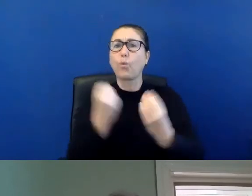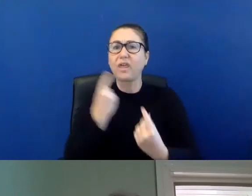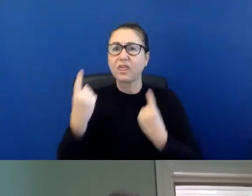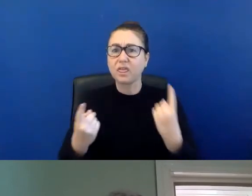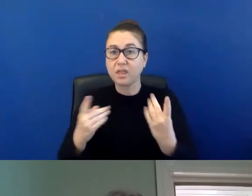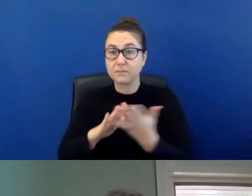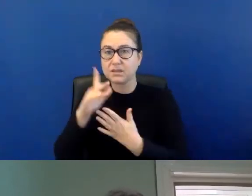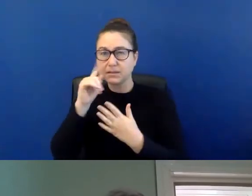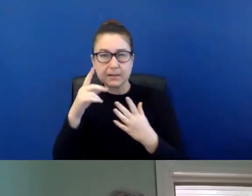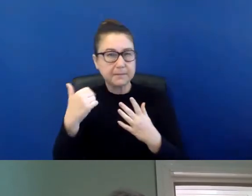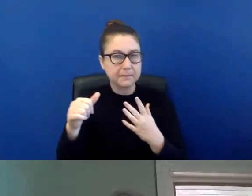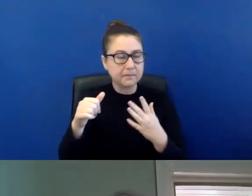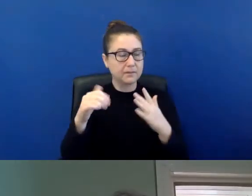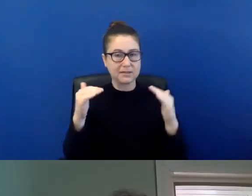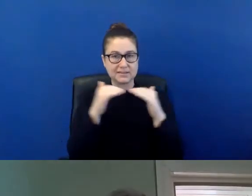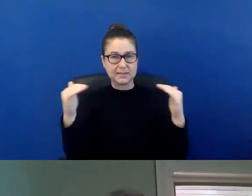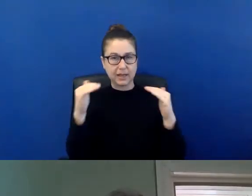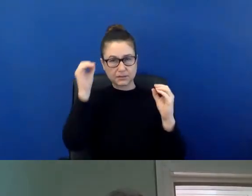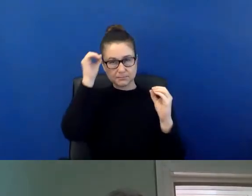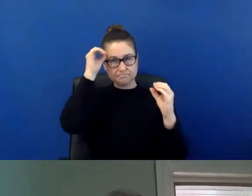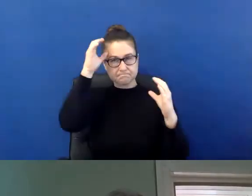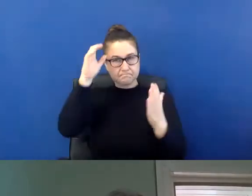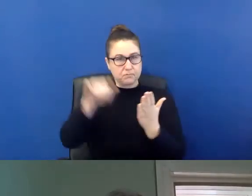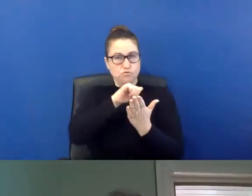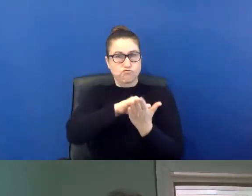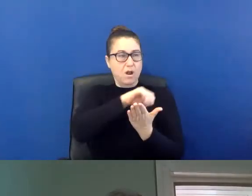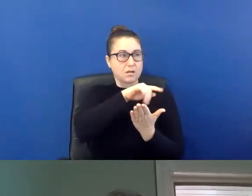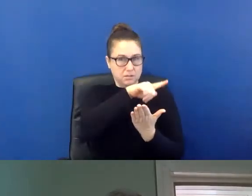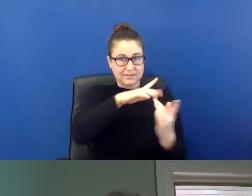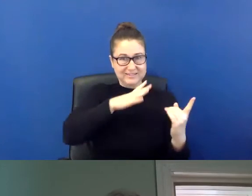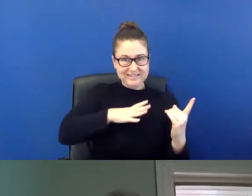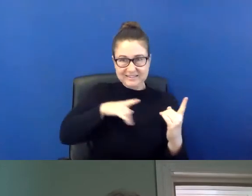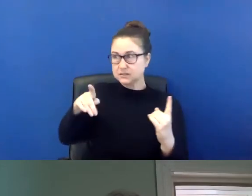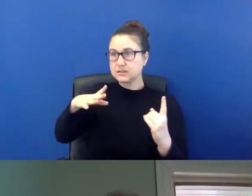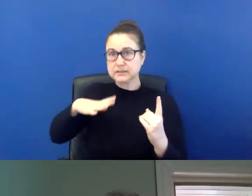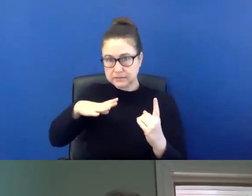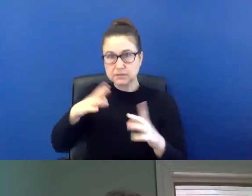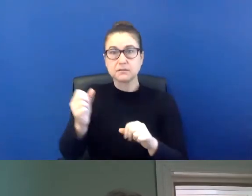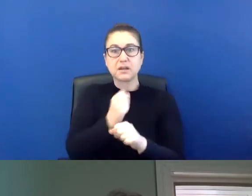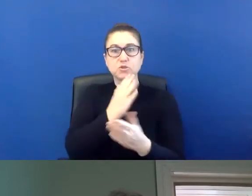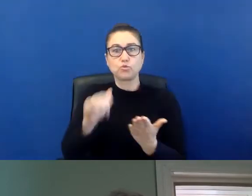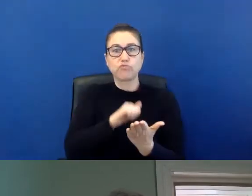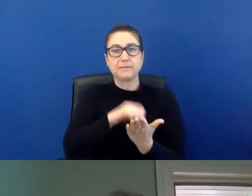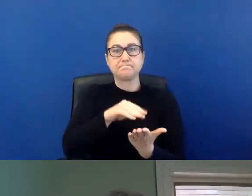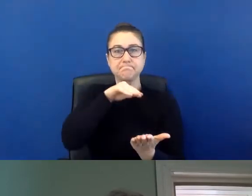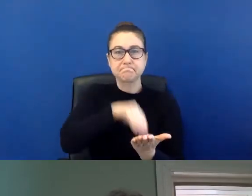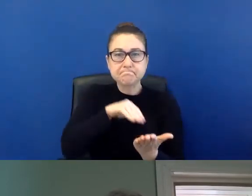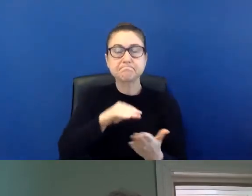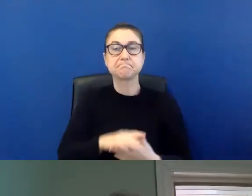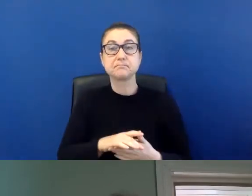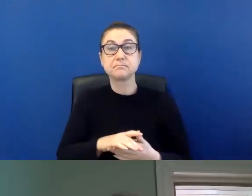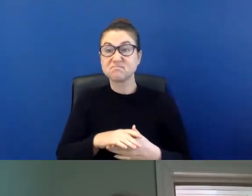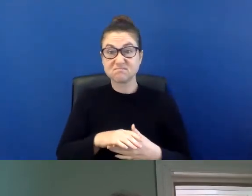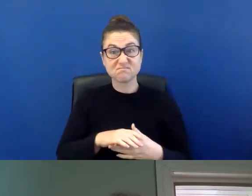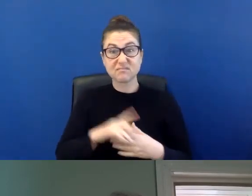develop a standard which balances not only the rights of people with disability, but the need to have high quality technology now and